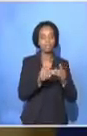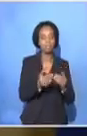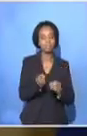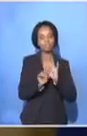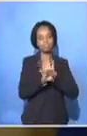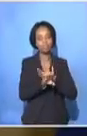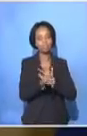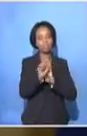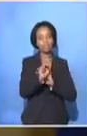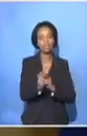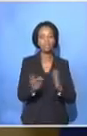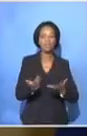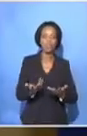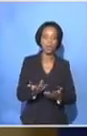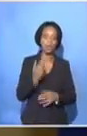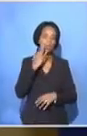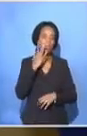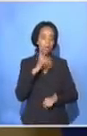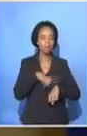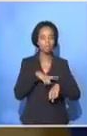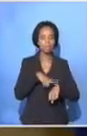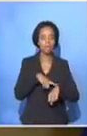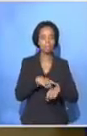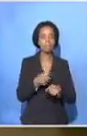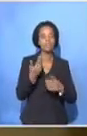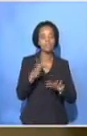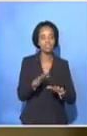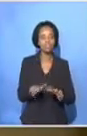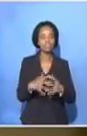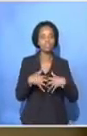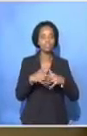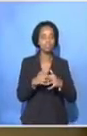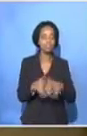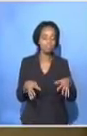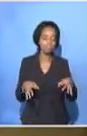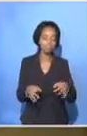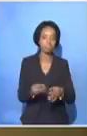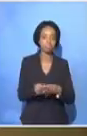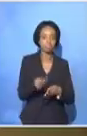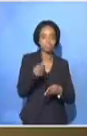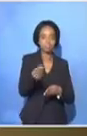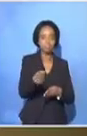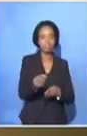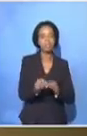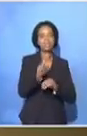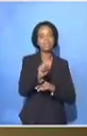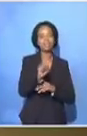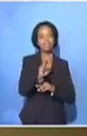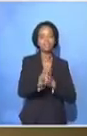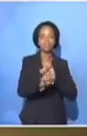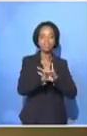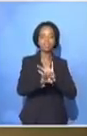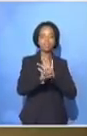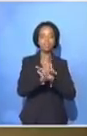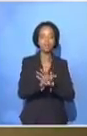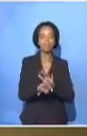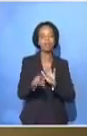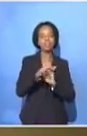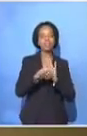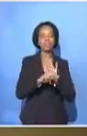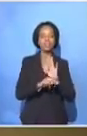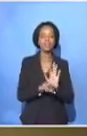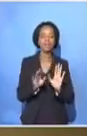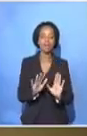a pamphlet explaining how the political election broadcasts were regulated. The mission observed a